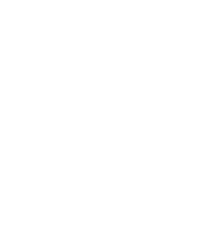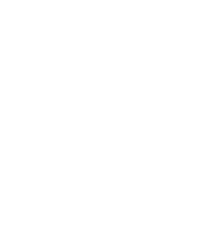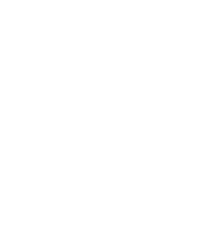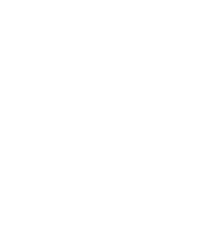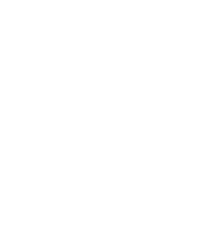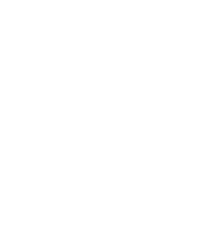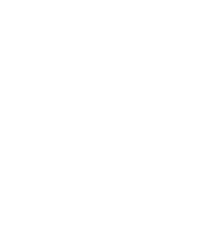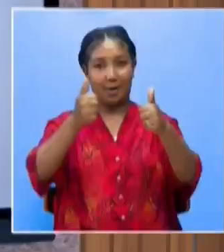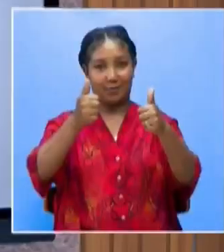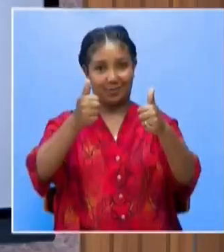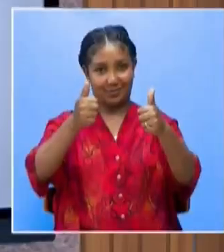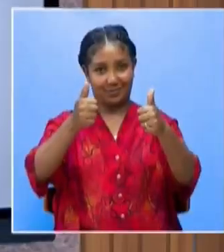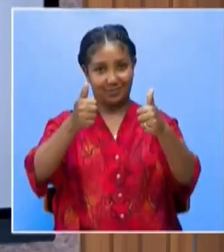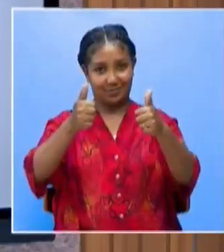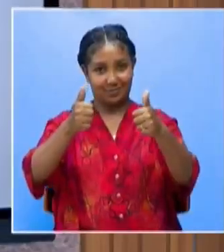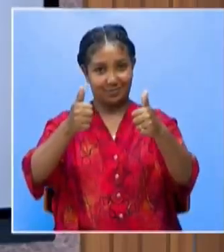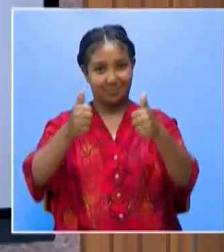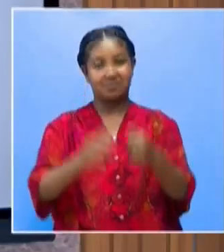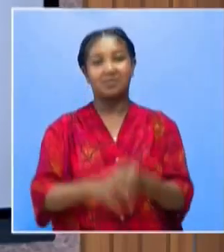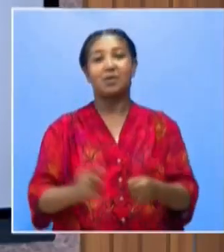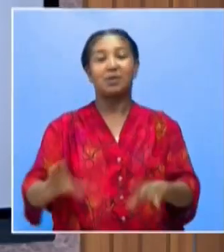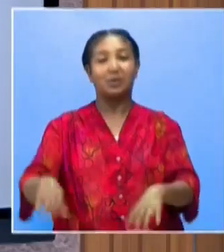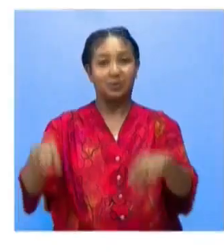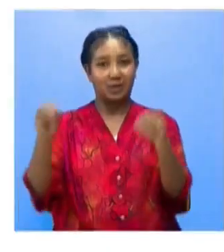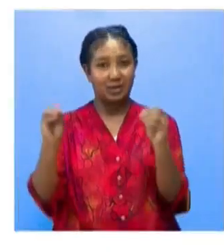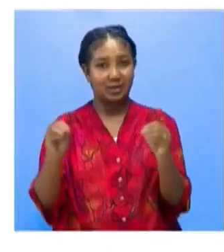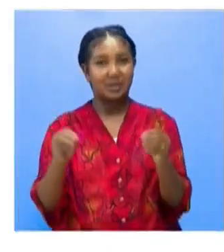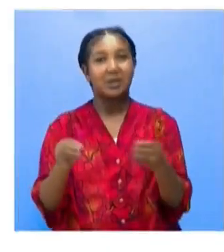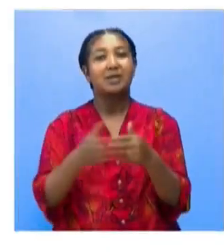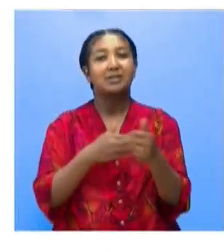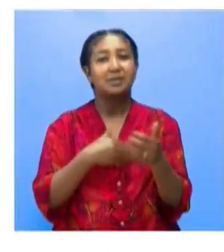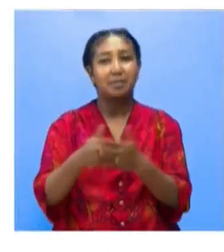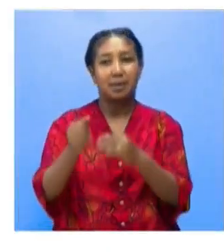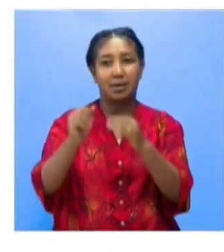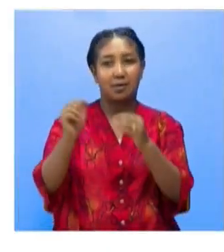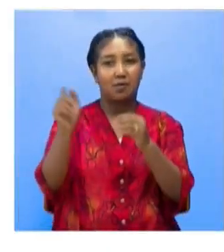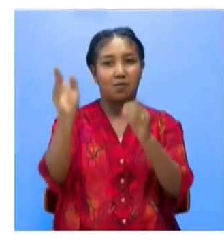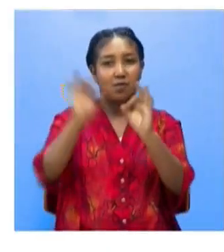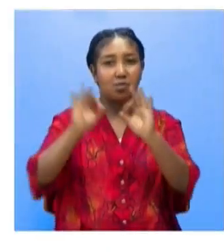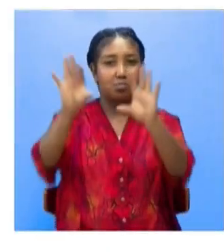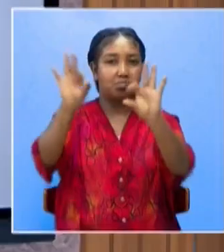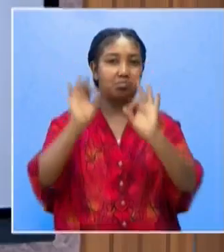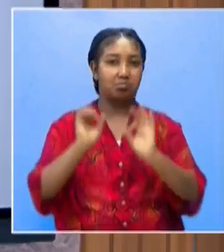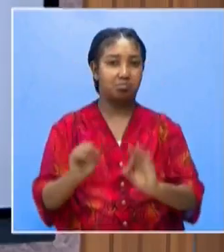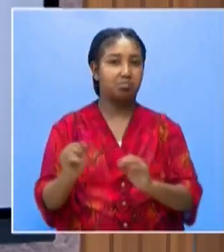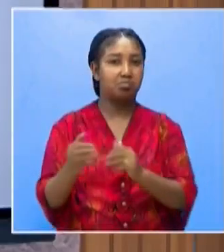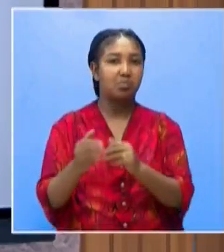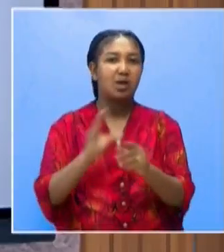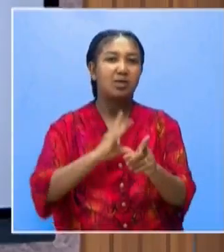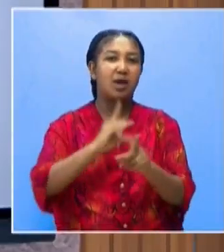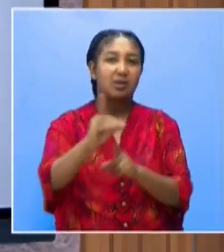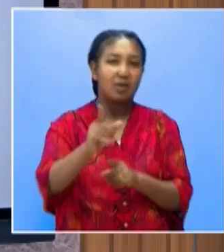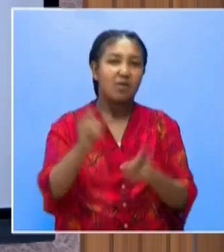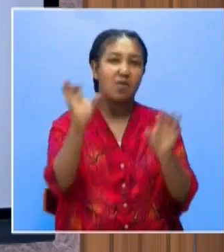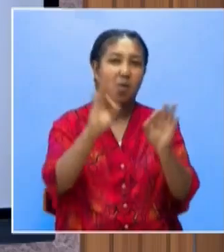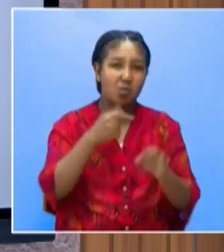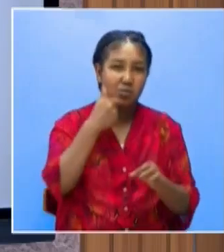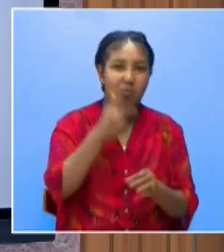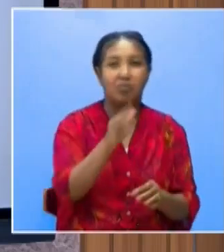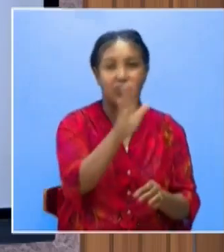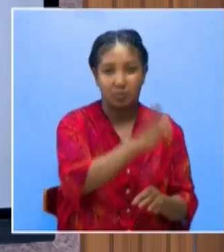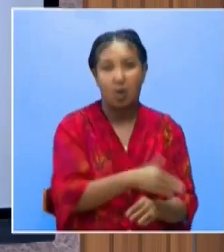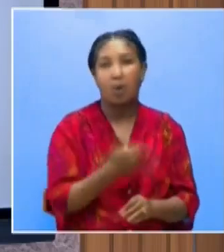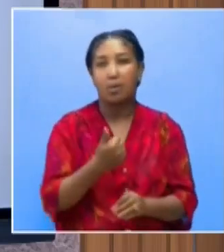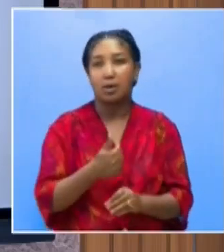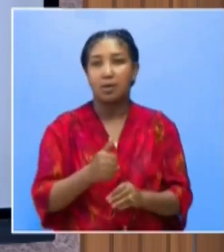Bravo. Okay, come on, student here. We can simply derive from this one. Rather than directly telling the form, it's better